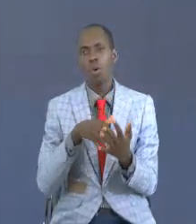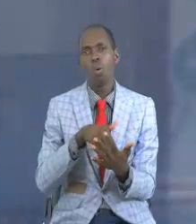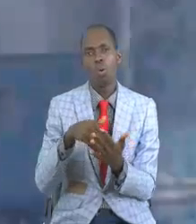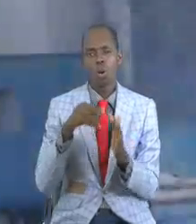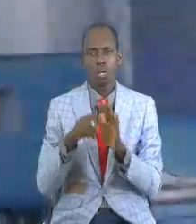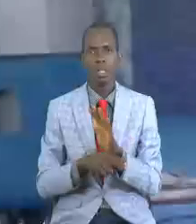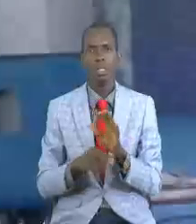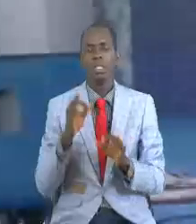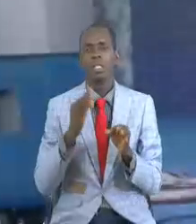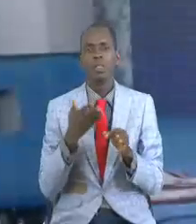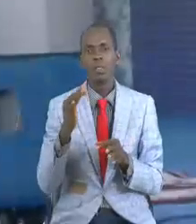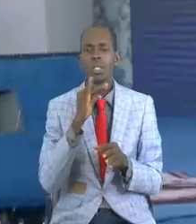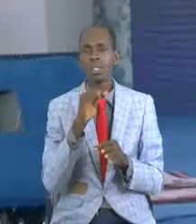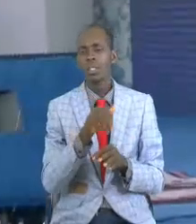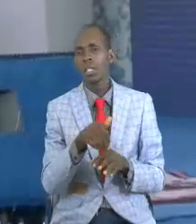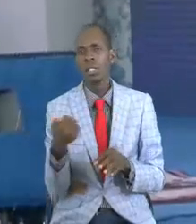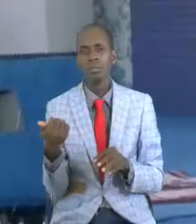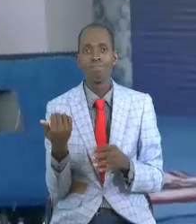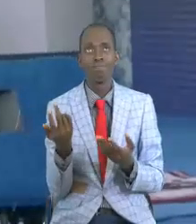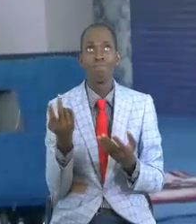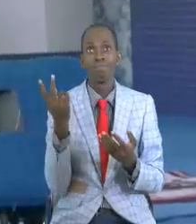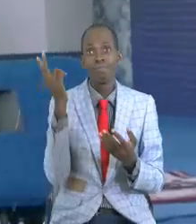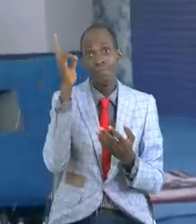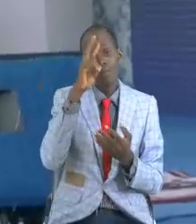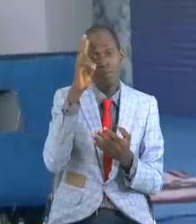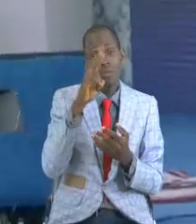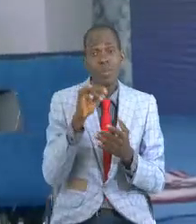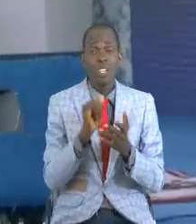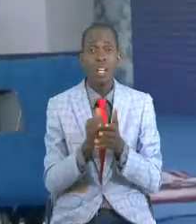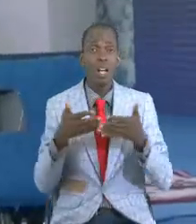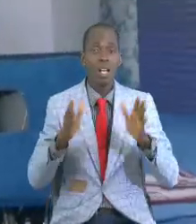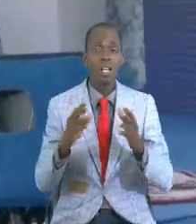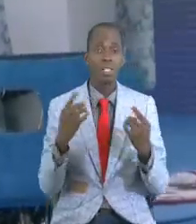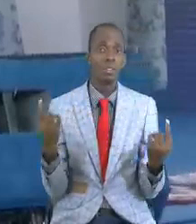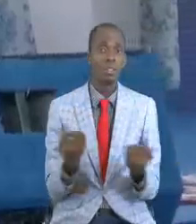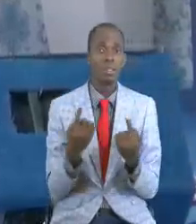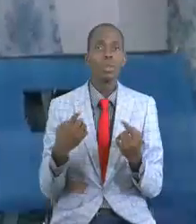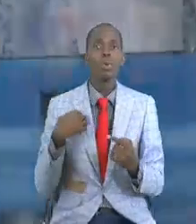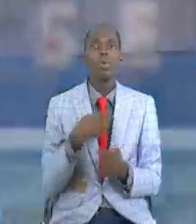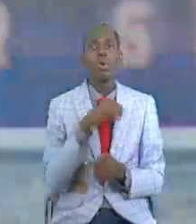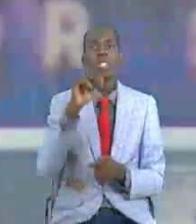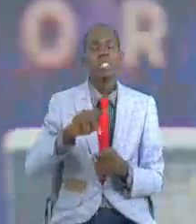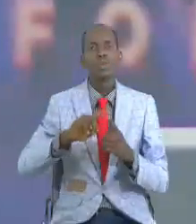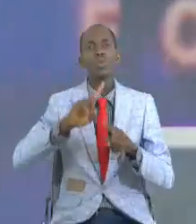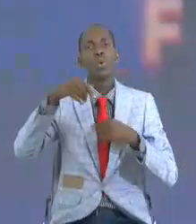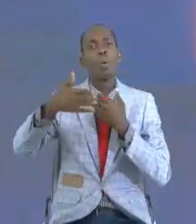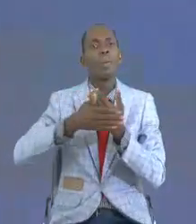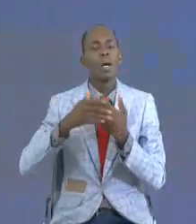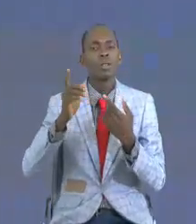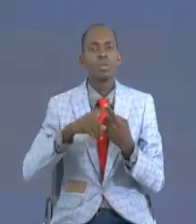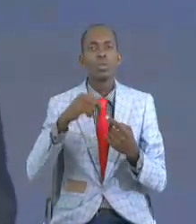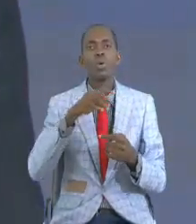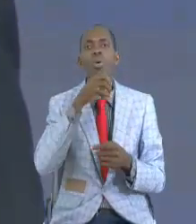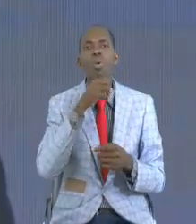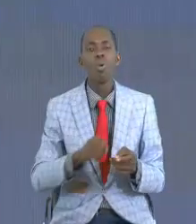any carelessness that allows sin, we're quick to go back to the Old Testament. And we